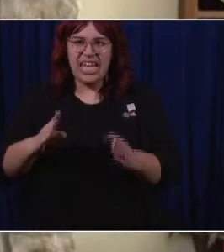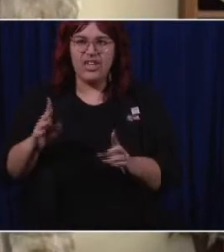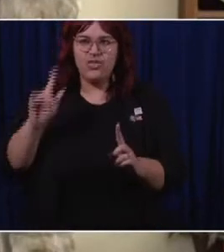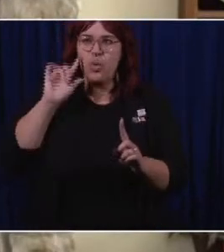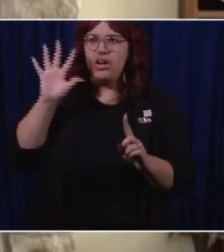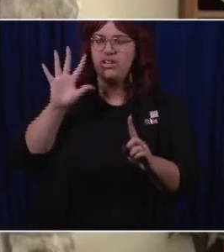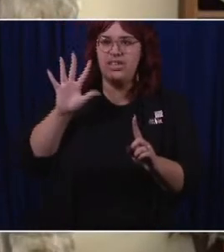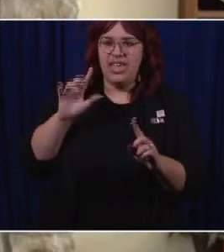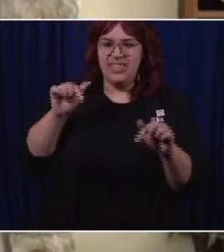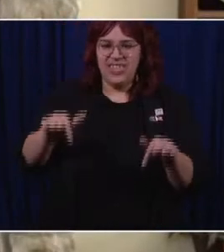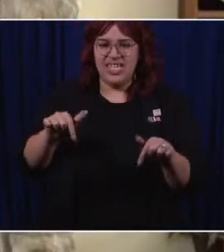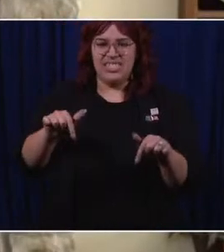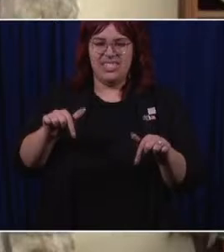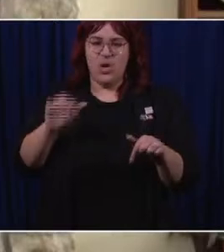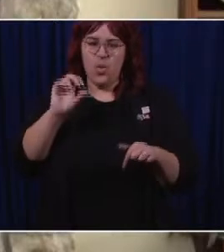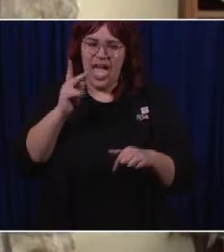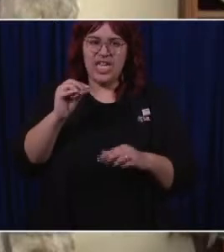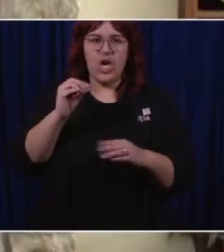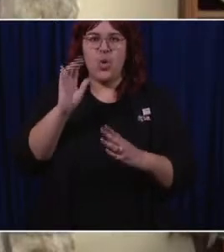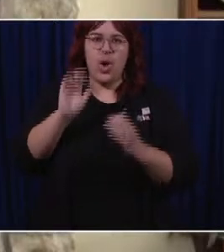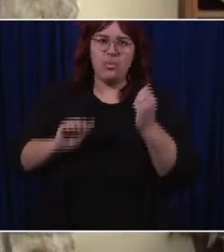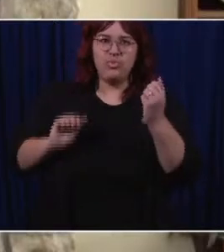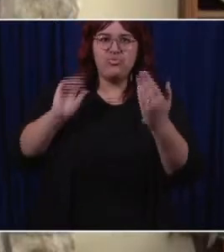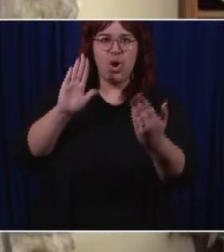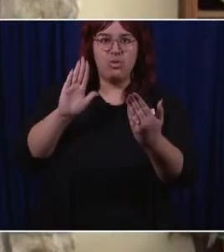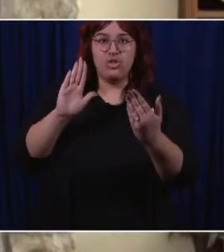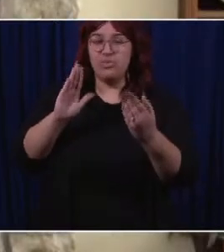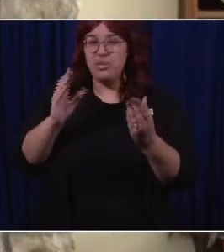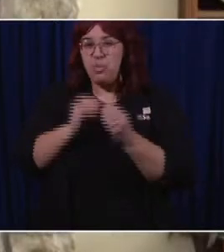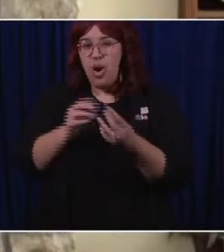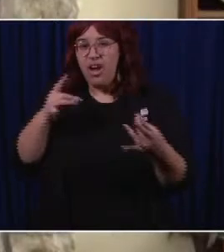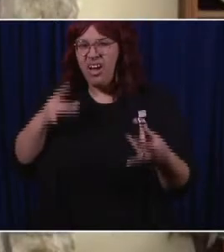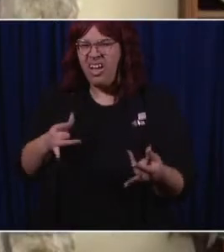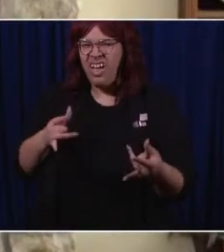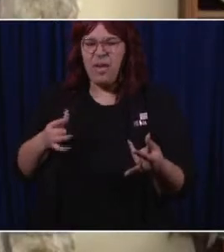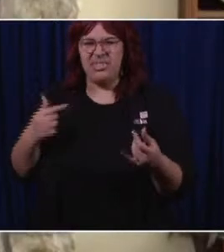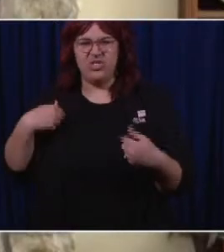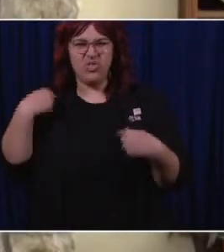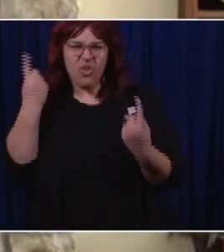approach more centralized by establishing these centers?